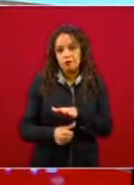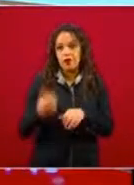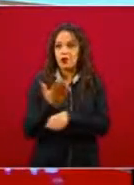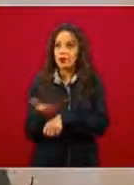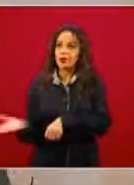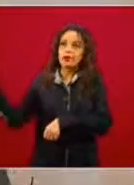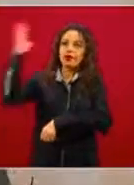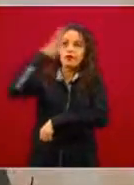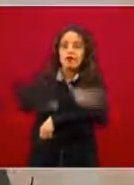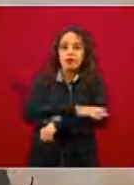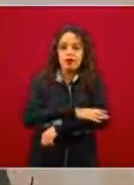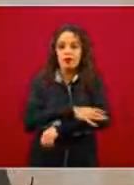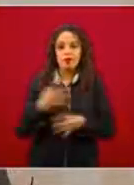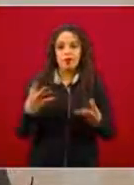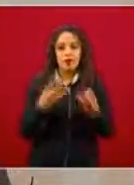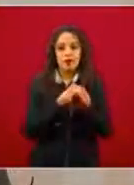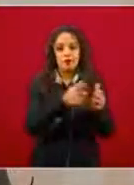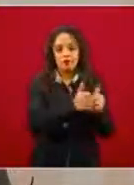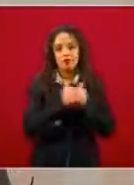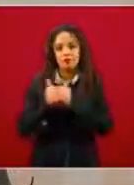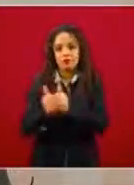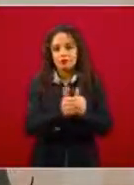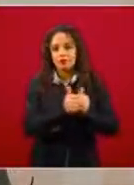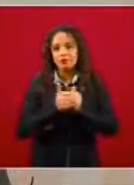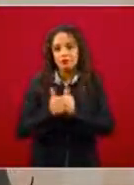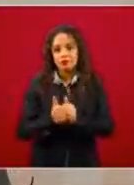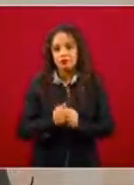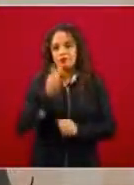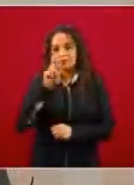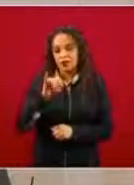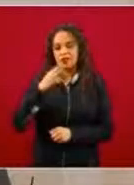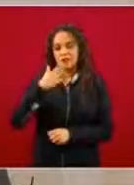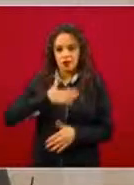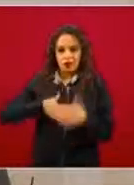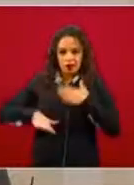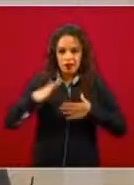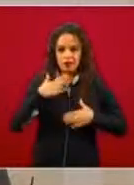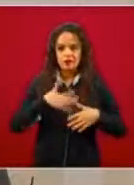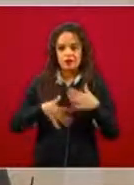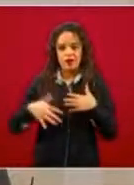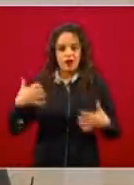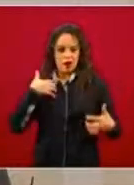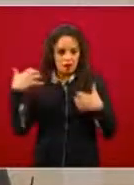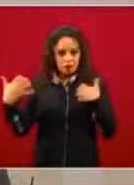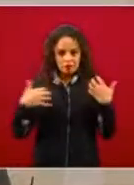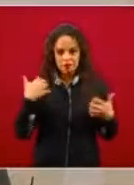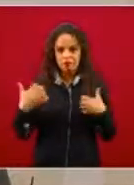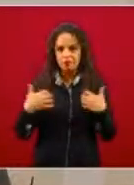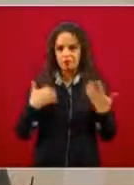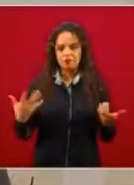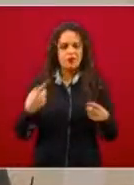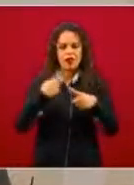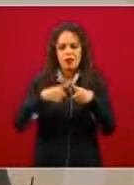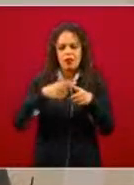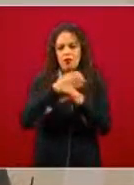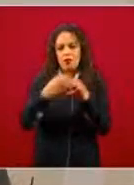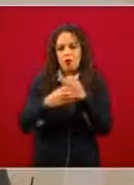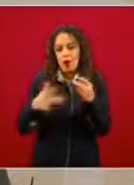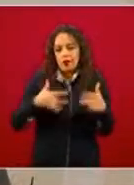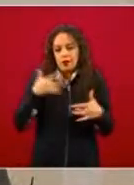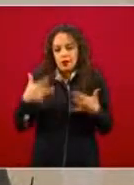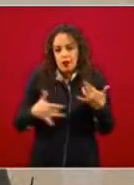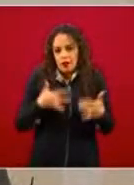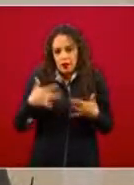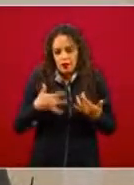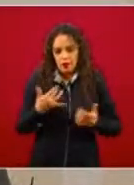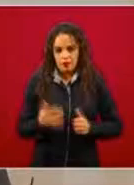tanta having to proximidad, spend your entire genera day with estrés, such a genera large number of agotamiento, proximity. genera And that does develop sentimientos on diversos stress, exhaustion, que a